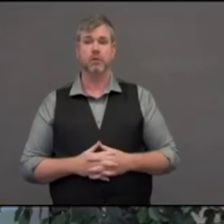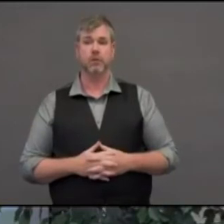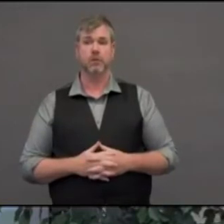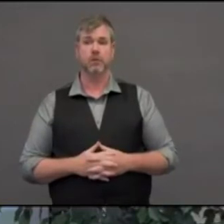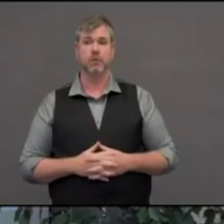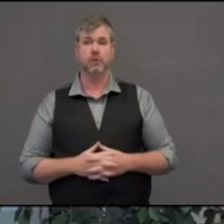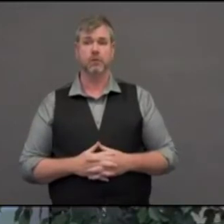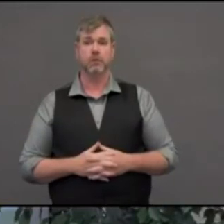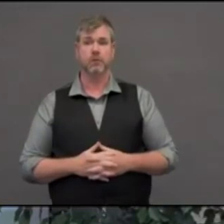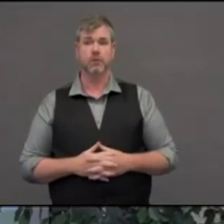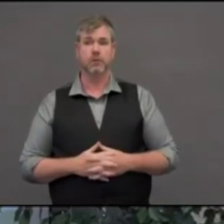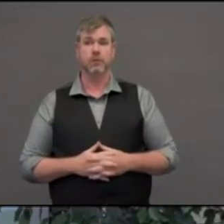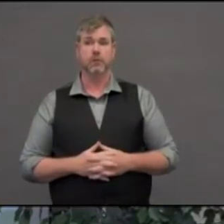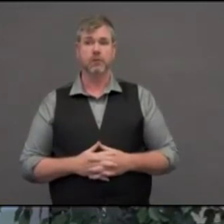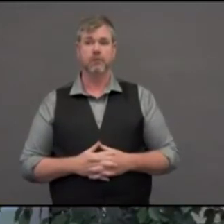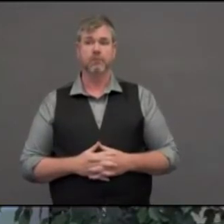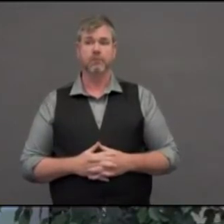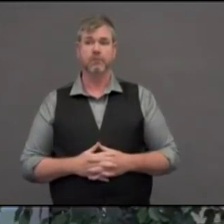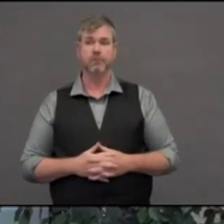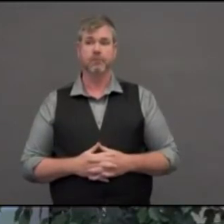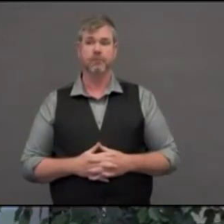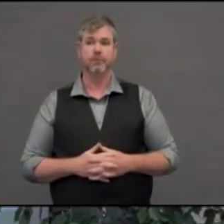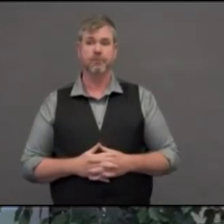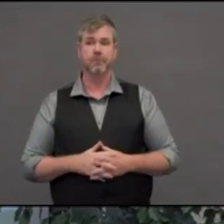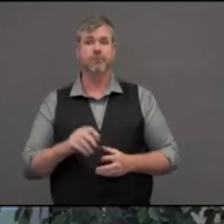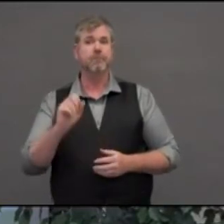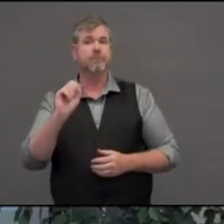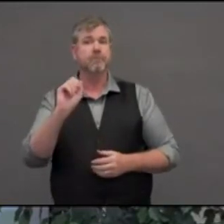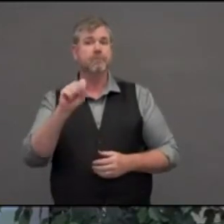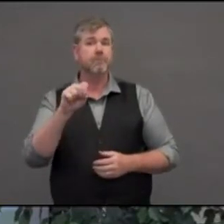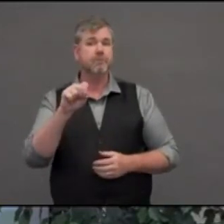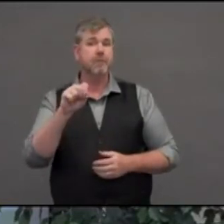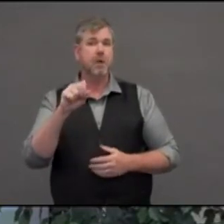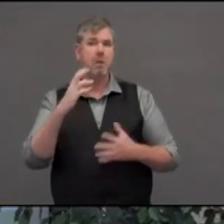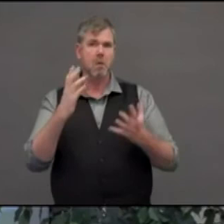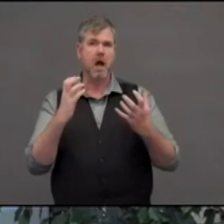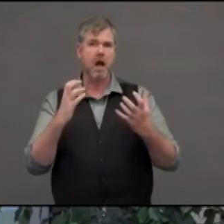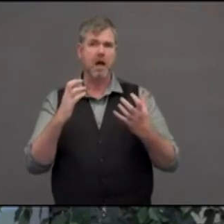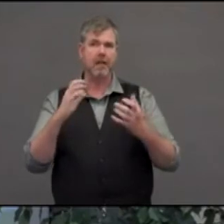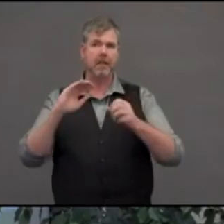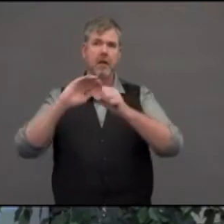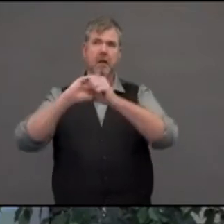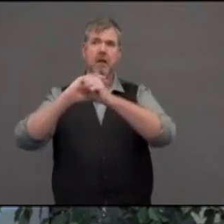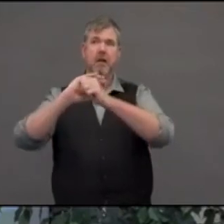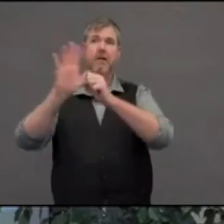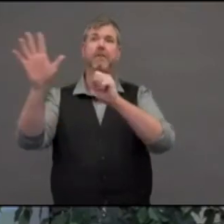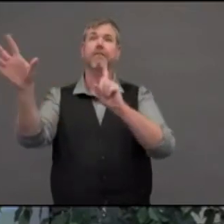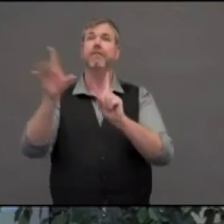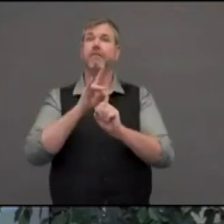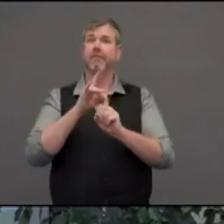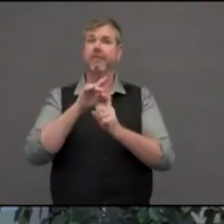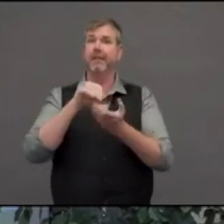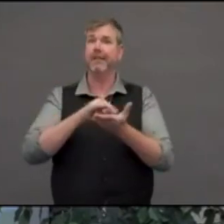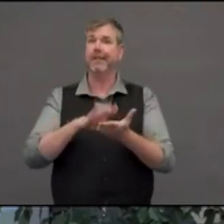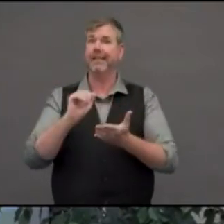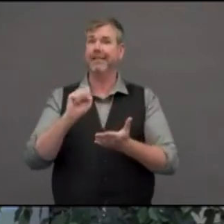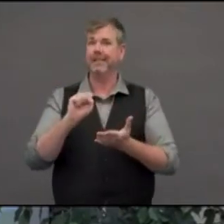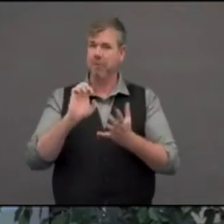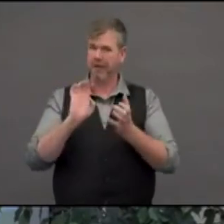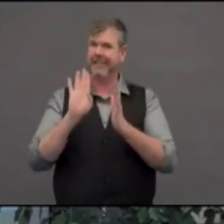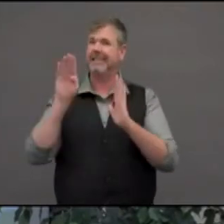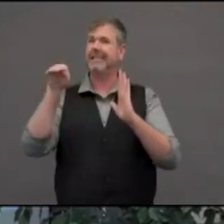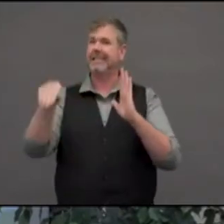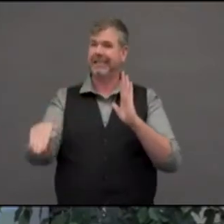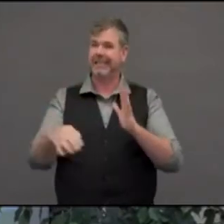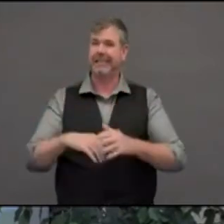We definitely want to see the confirmed cases of COVID-19 numbers fall for our age group and everyone else in the county. So